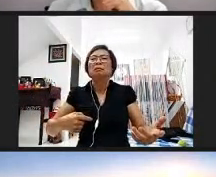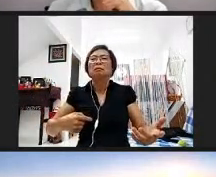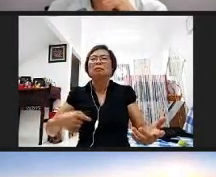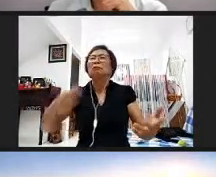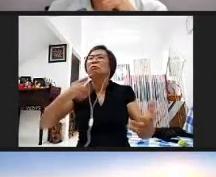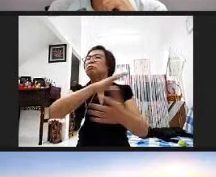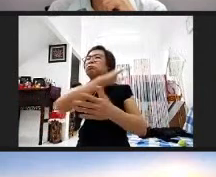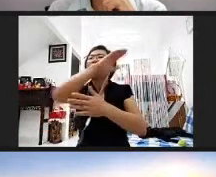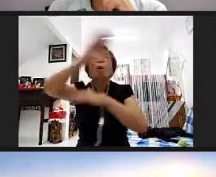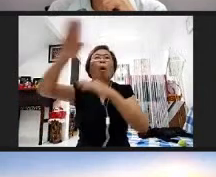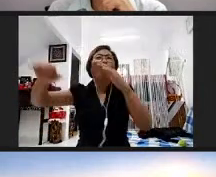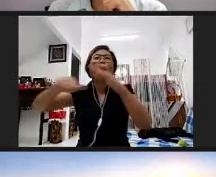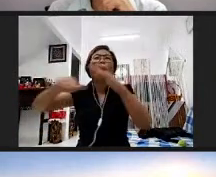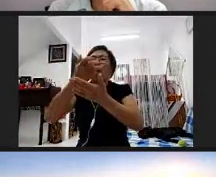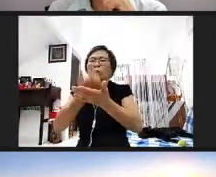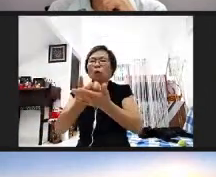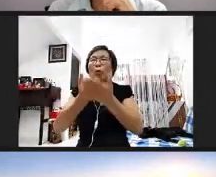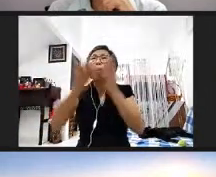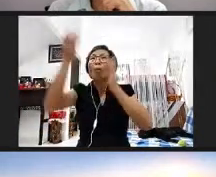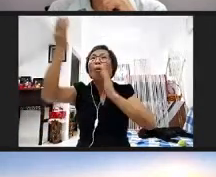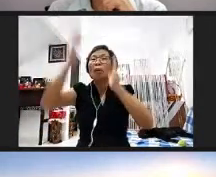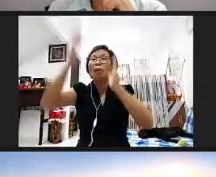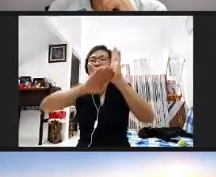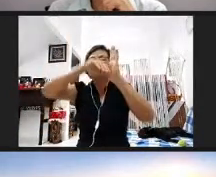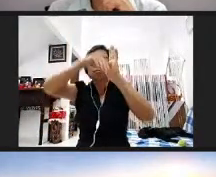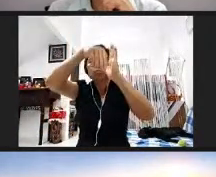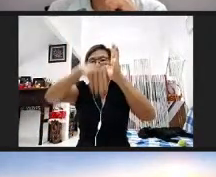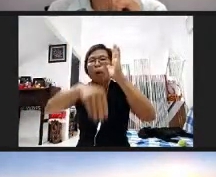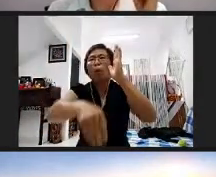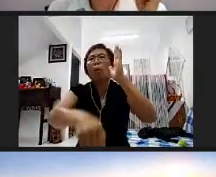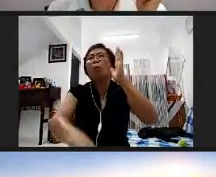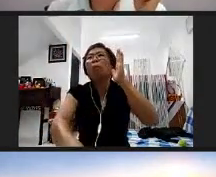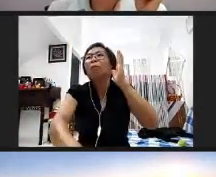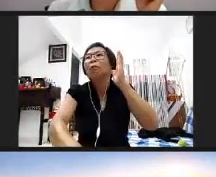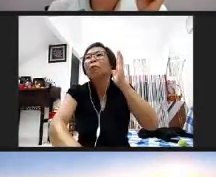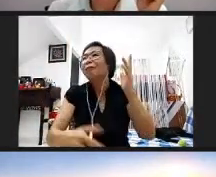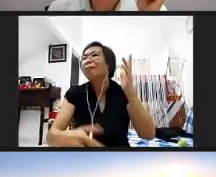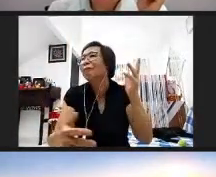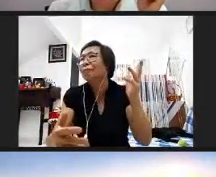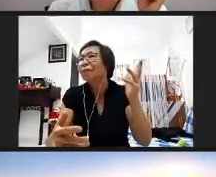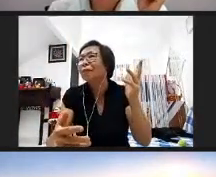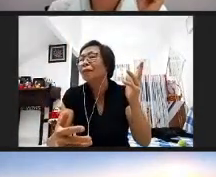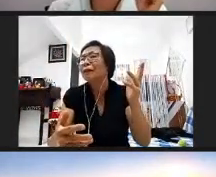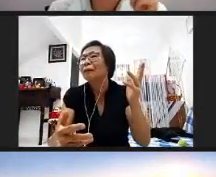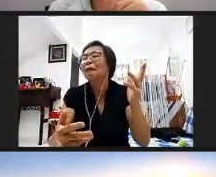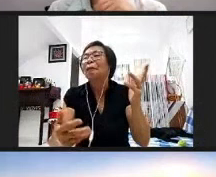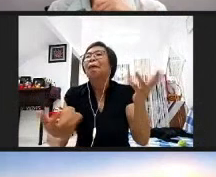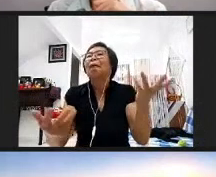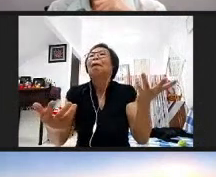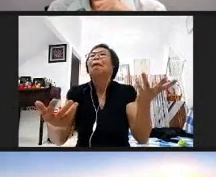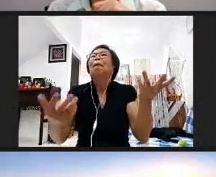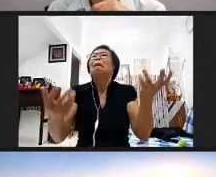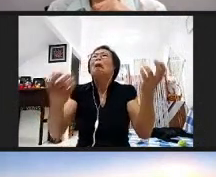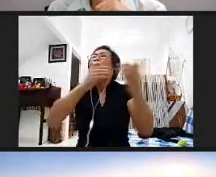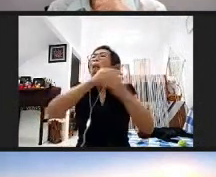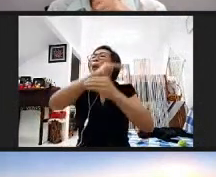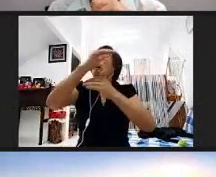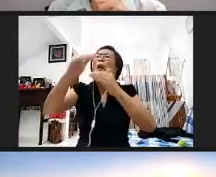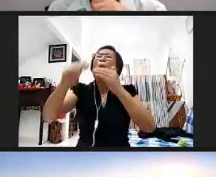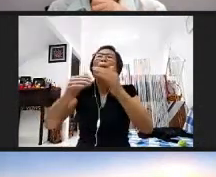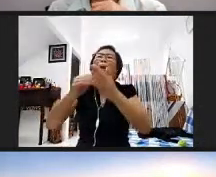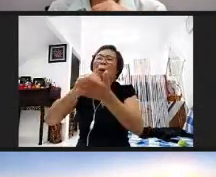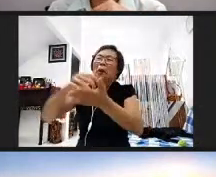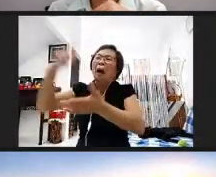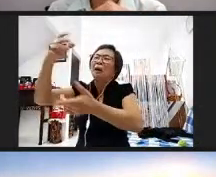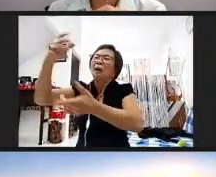economy of the country were brought to a standstill. And this one affects people at all levels. However,